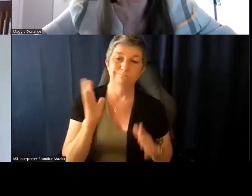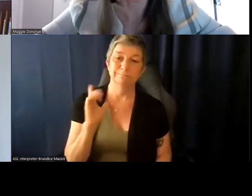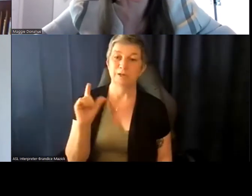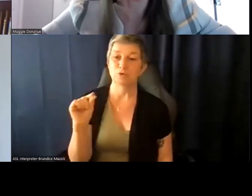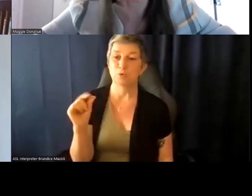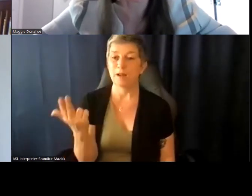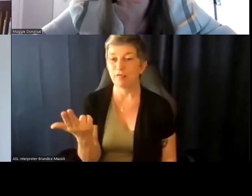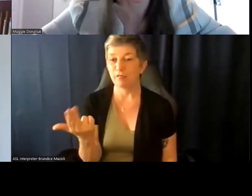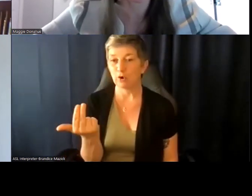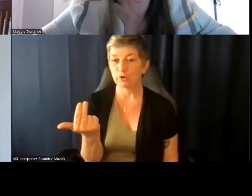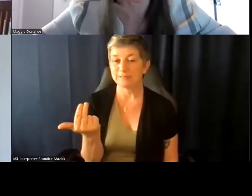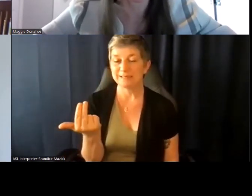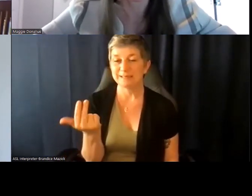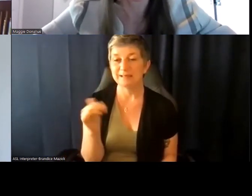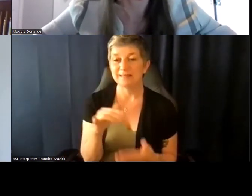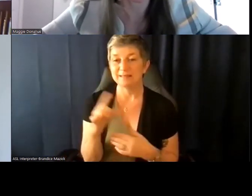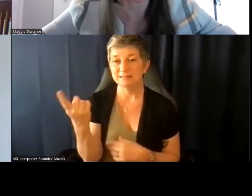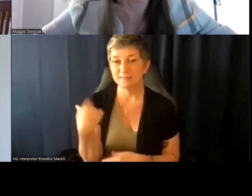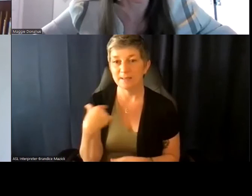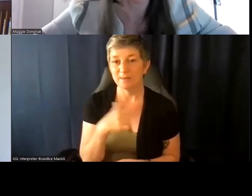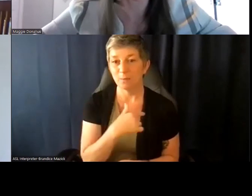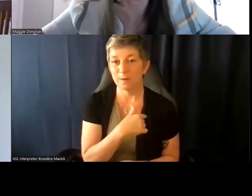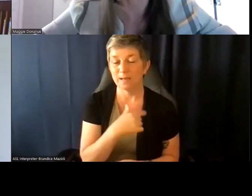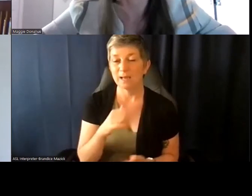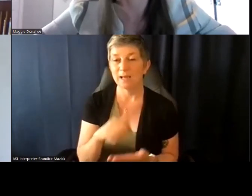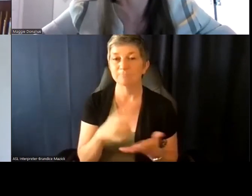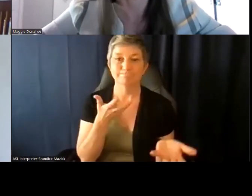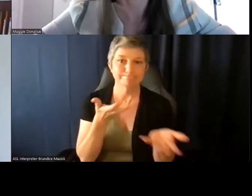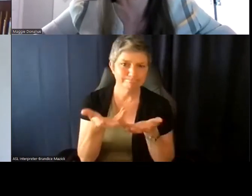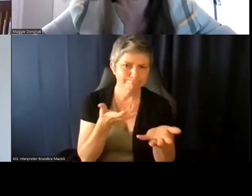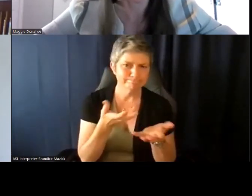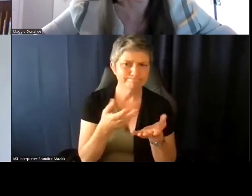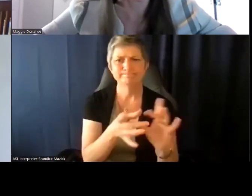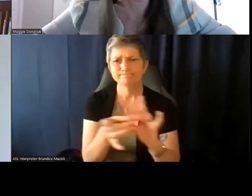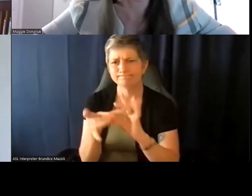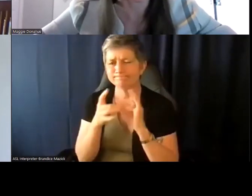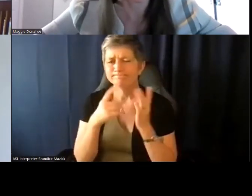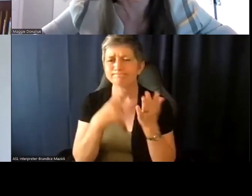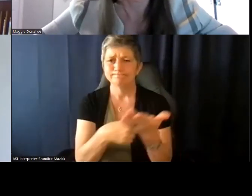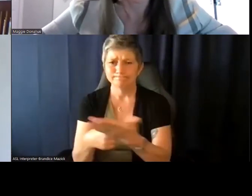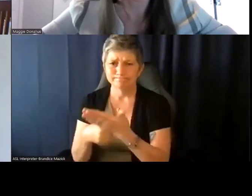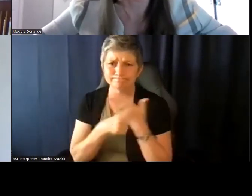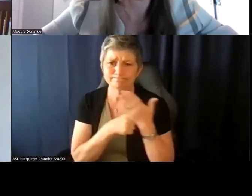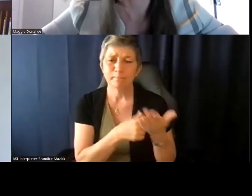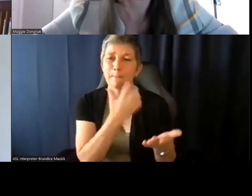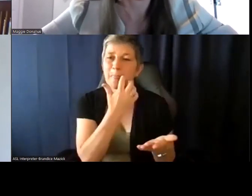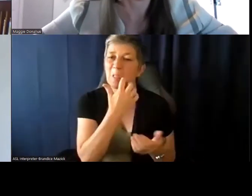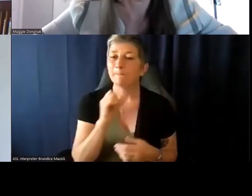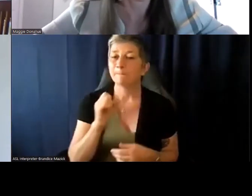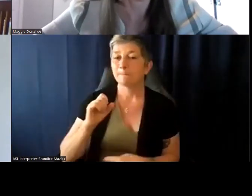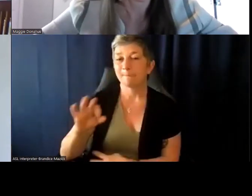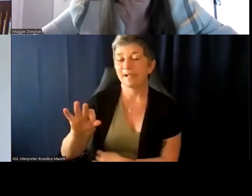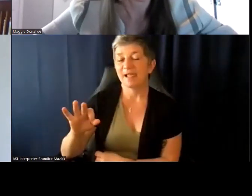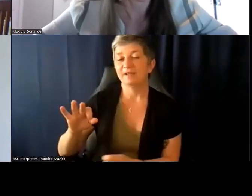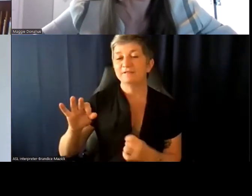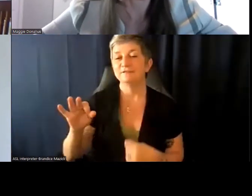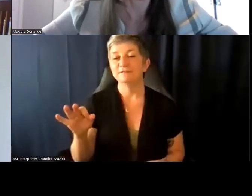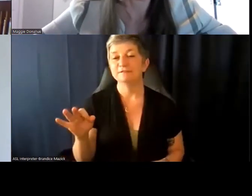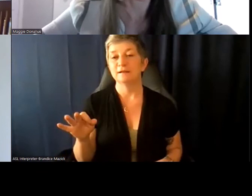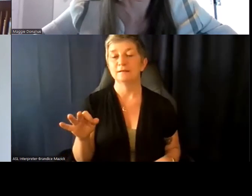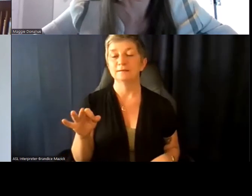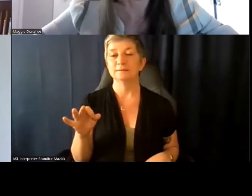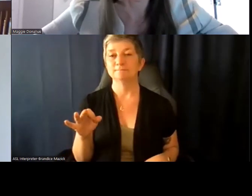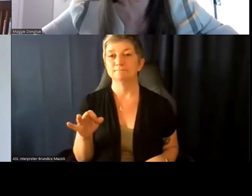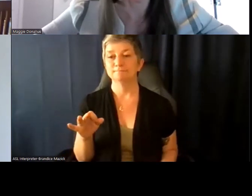2013, this is something that we engaged with commenters on in rulemaking on whether or not it would